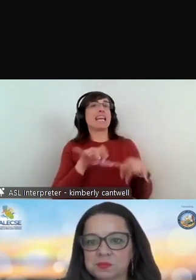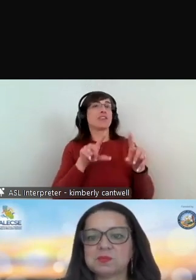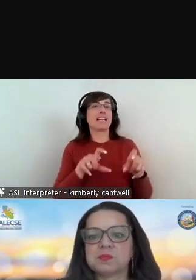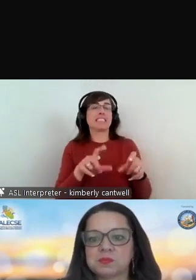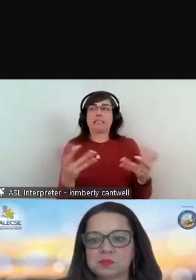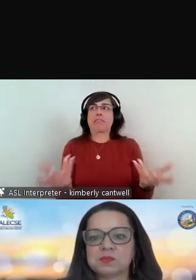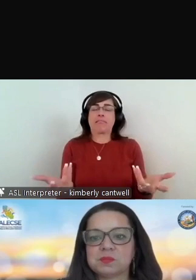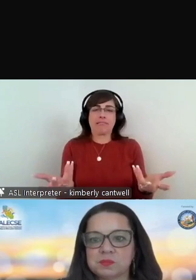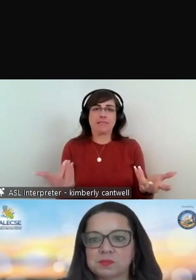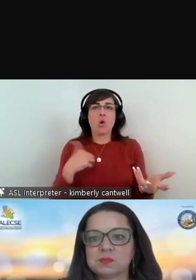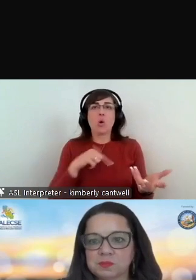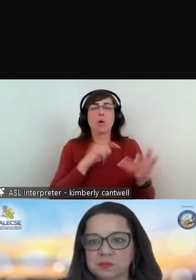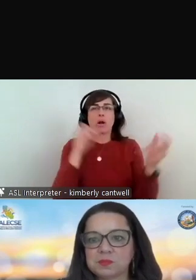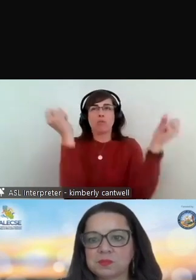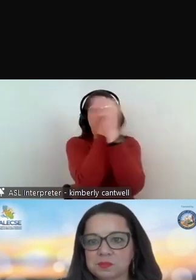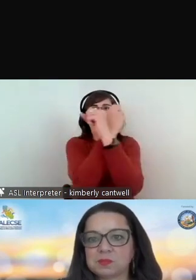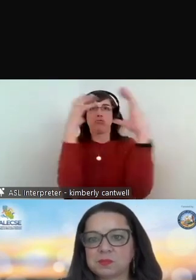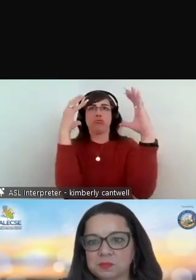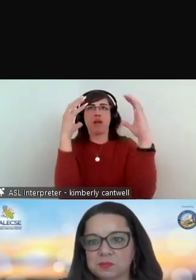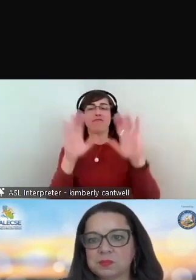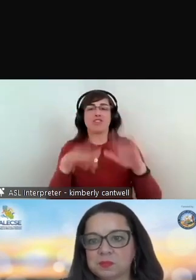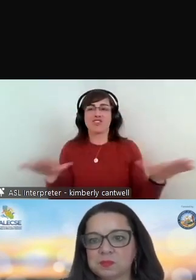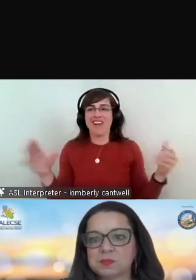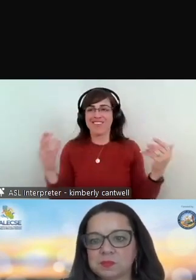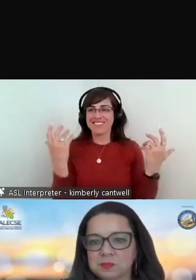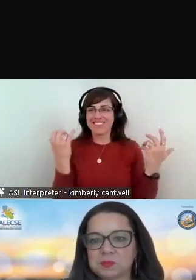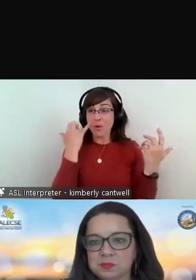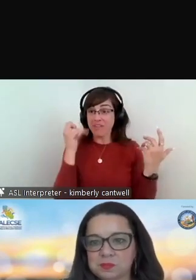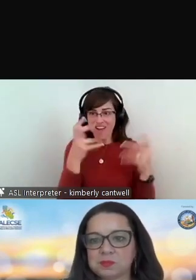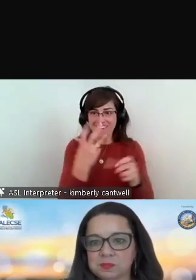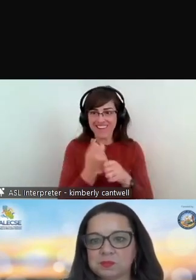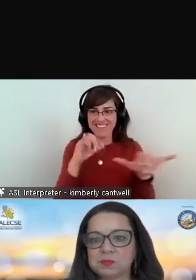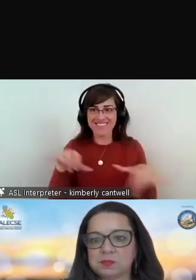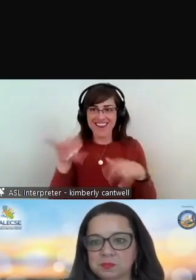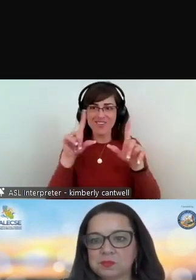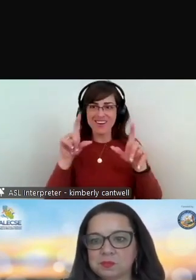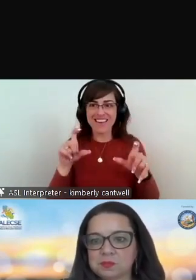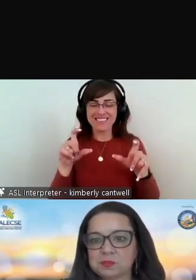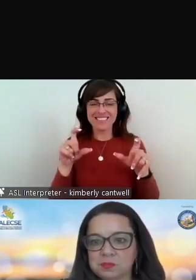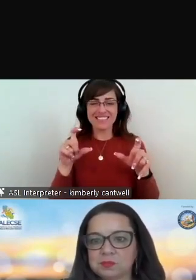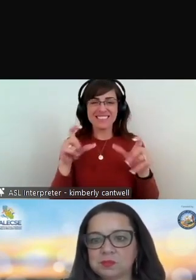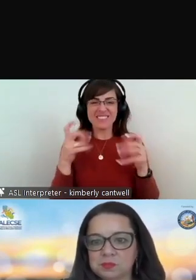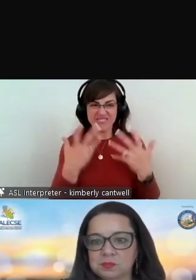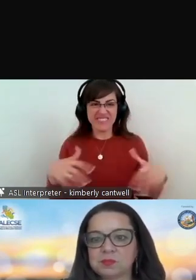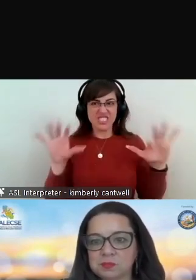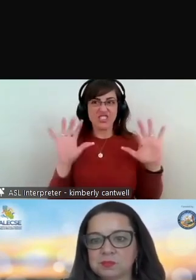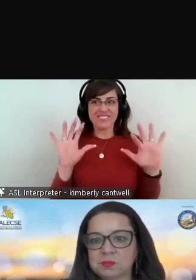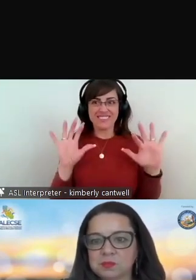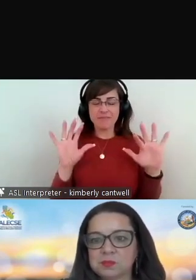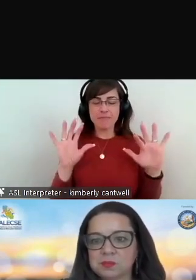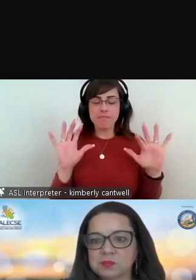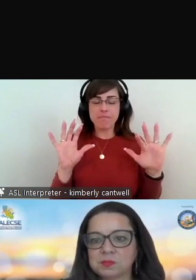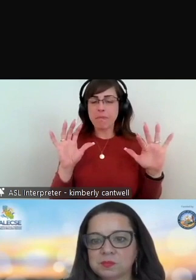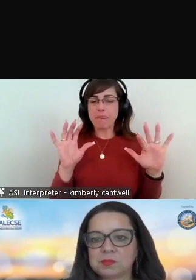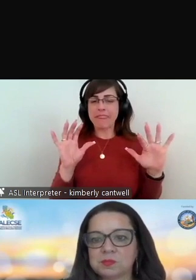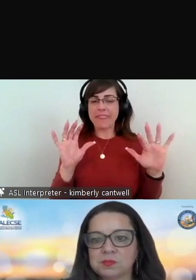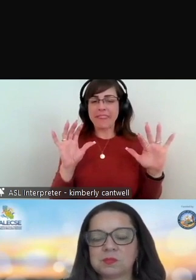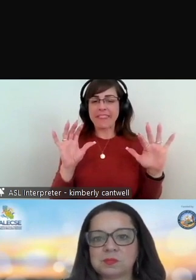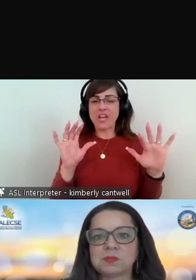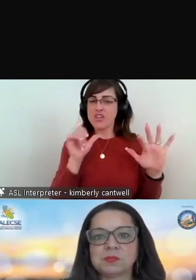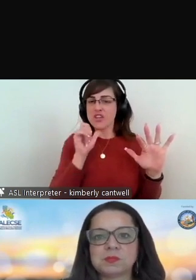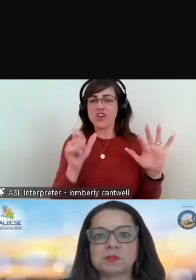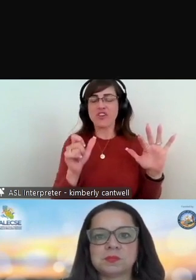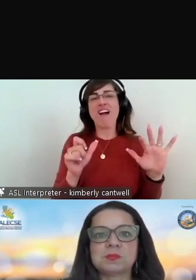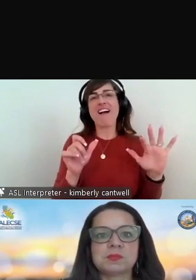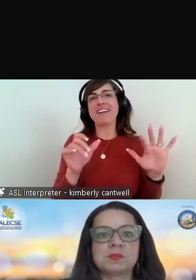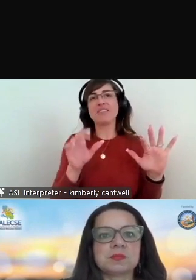test? So we're painting a picture of the child, right? So if you don't get your standardized test done, you're not fretting.